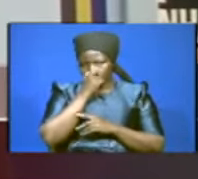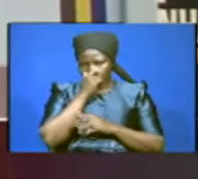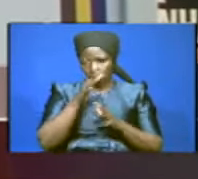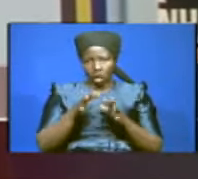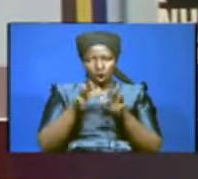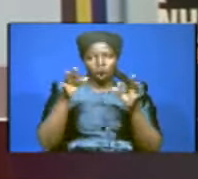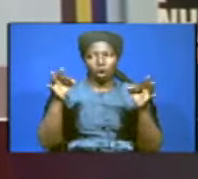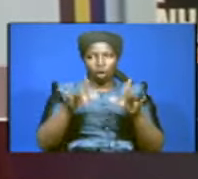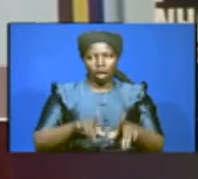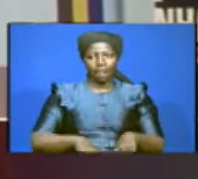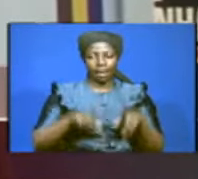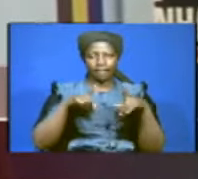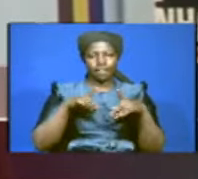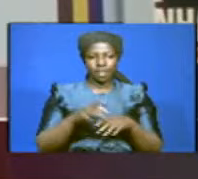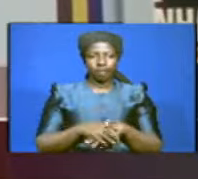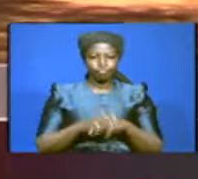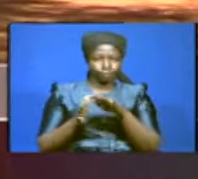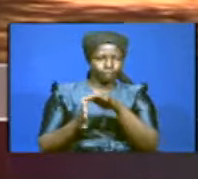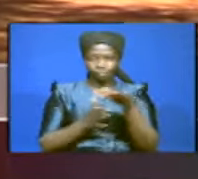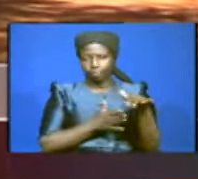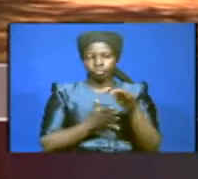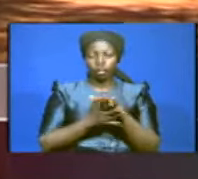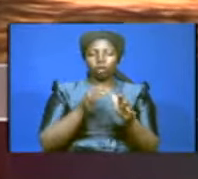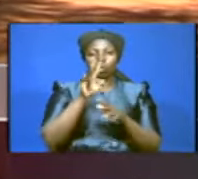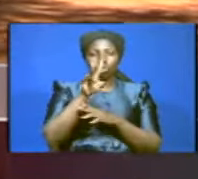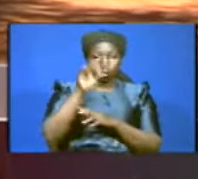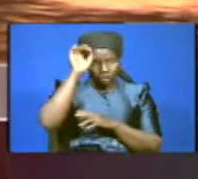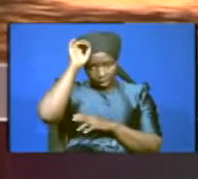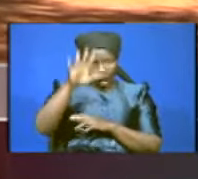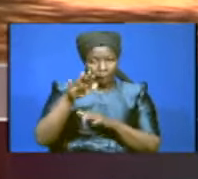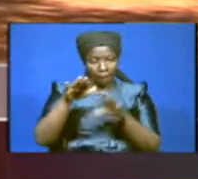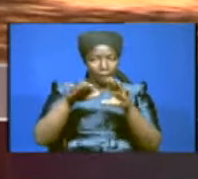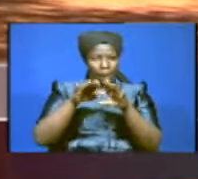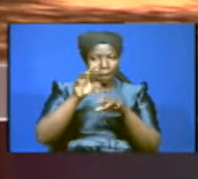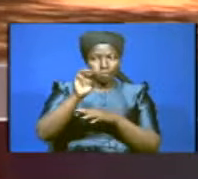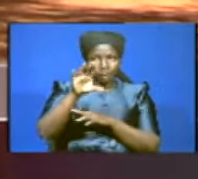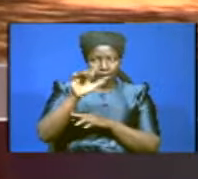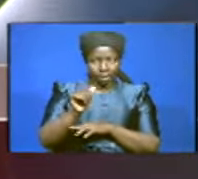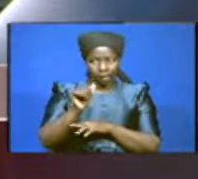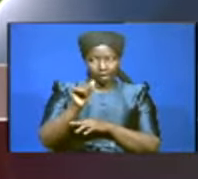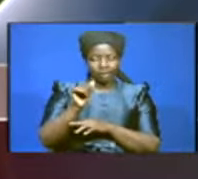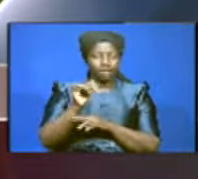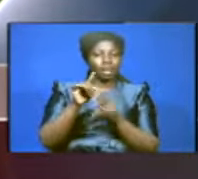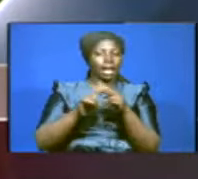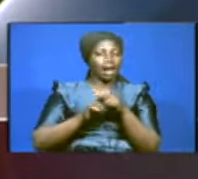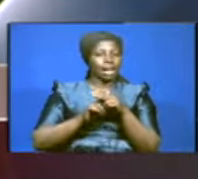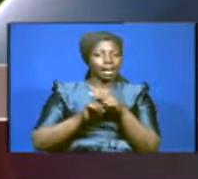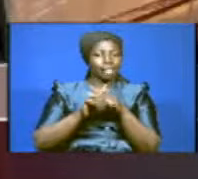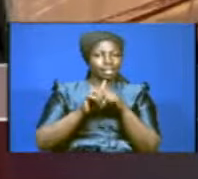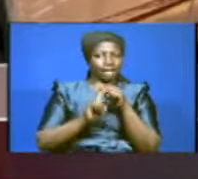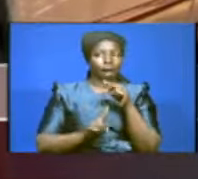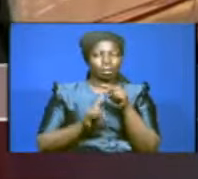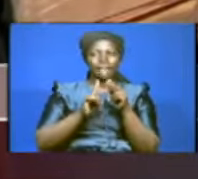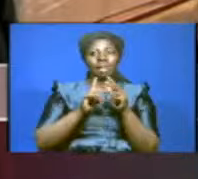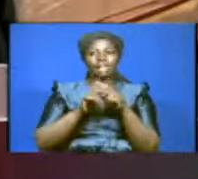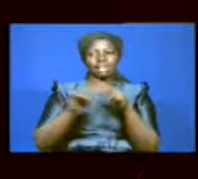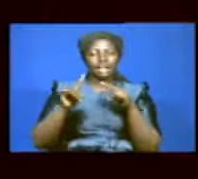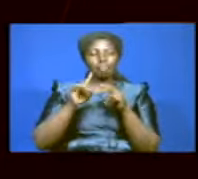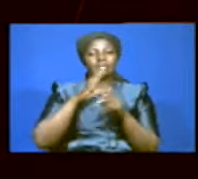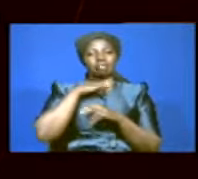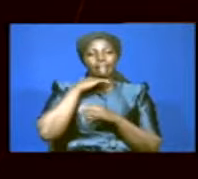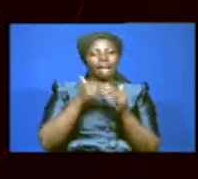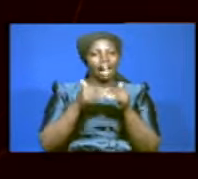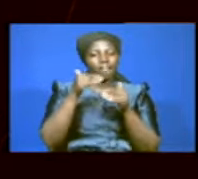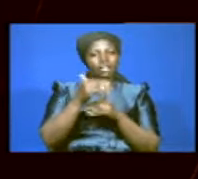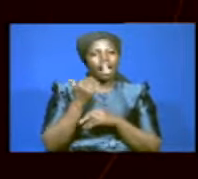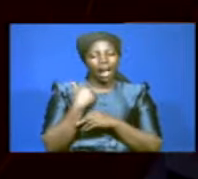And narrow escape. Two Kiambu members of county assembly cheat death after surviving separate road accidents.